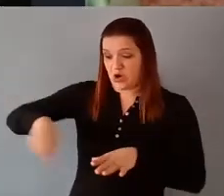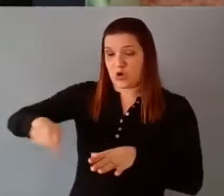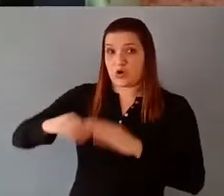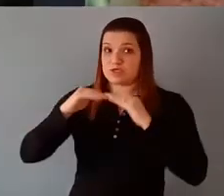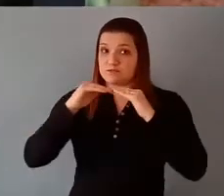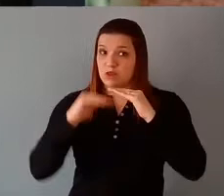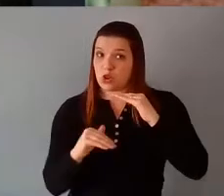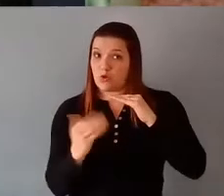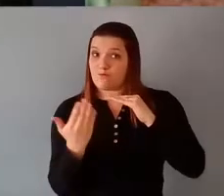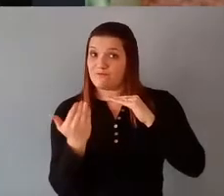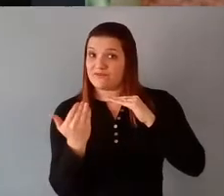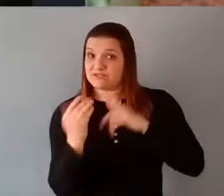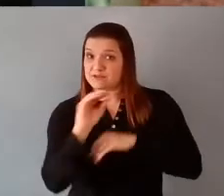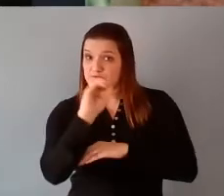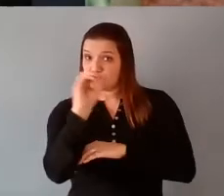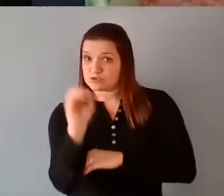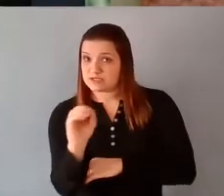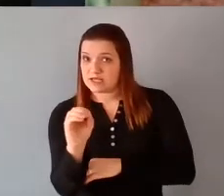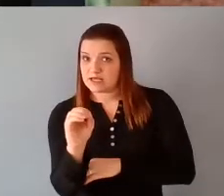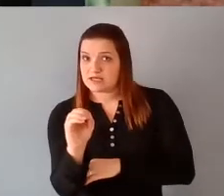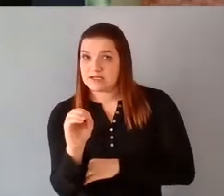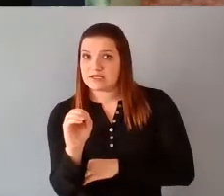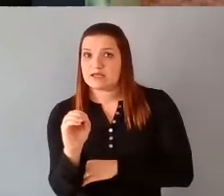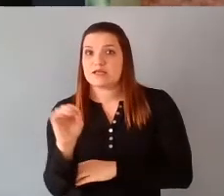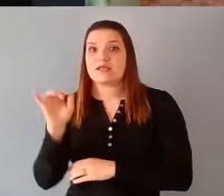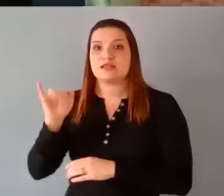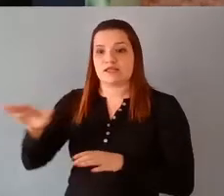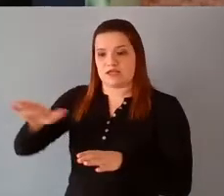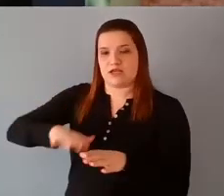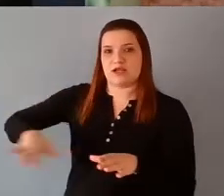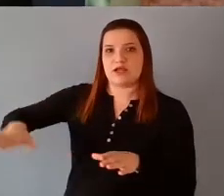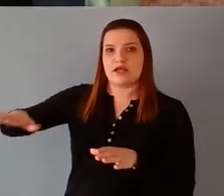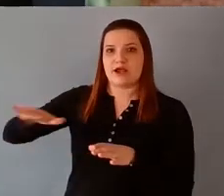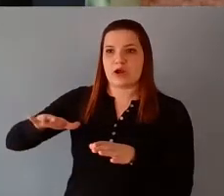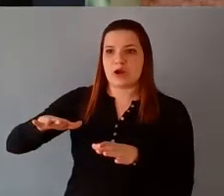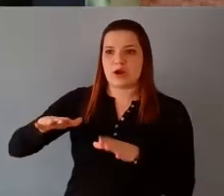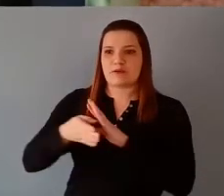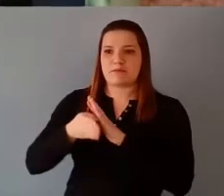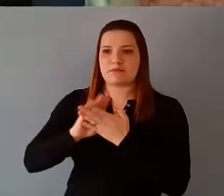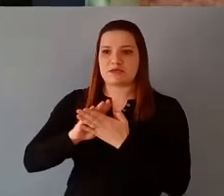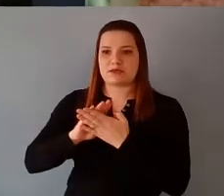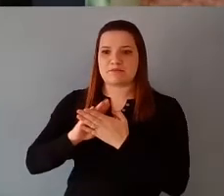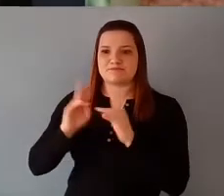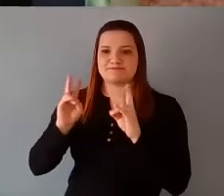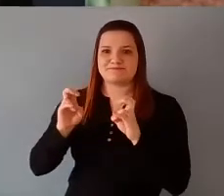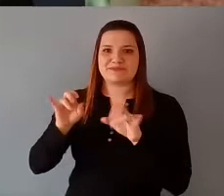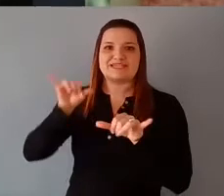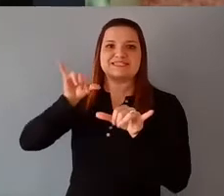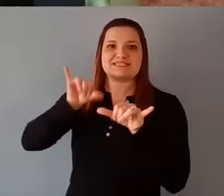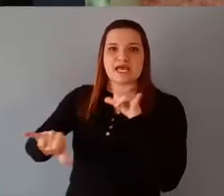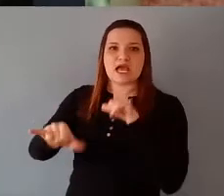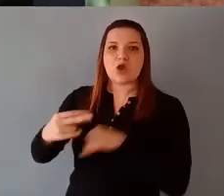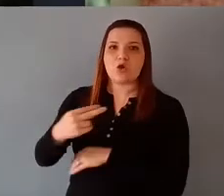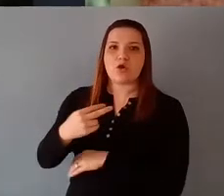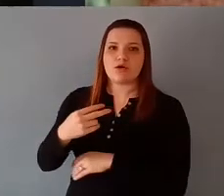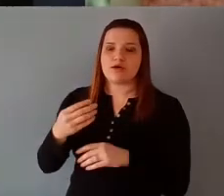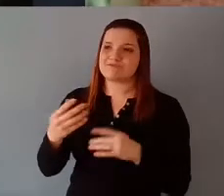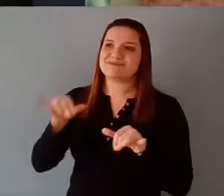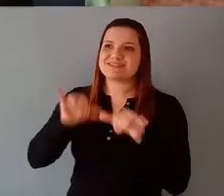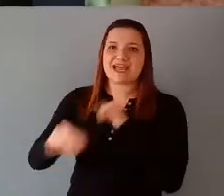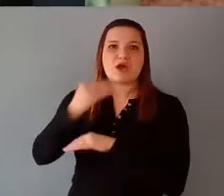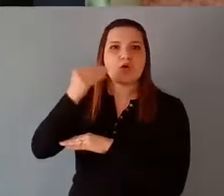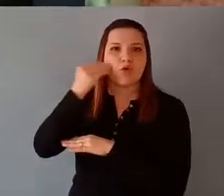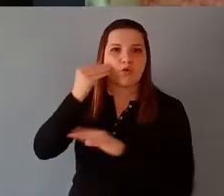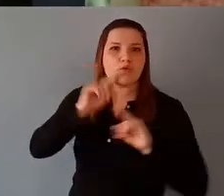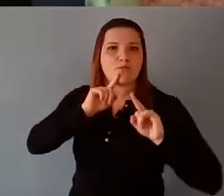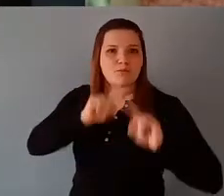15%, then the region goes into essentially a stay-at-home order, where all